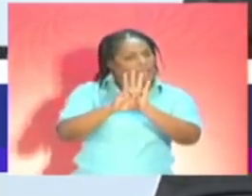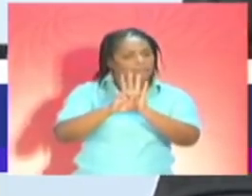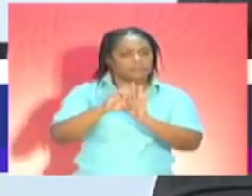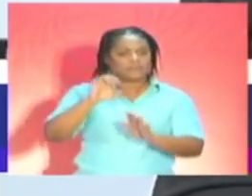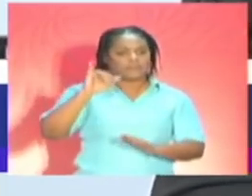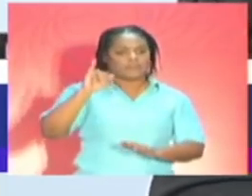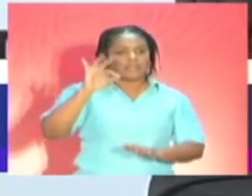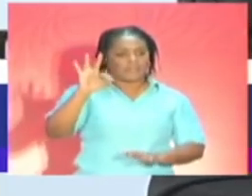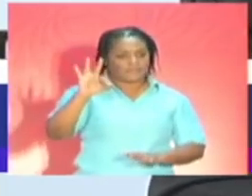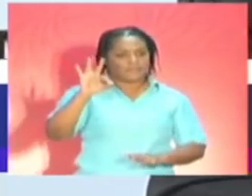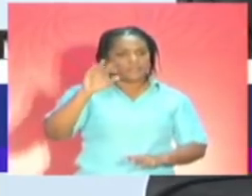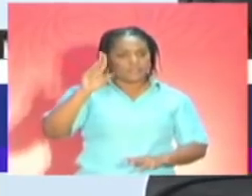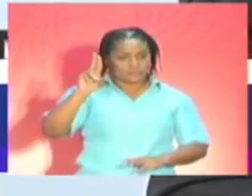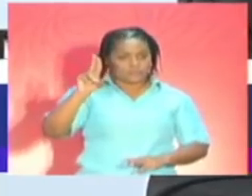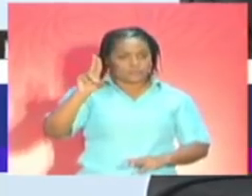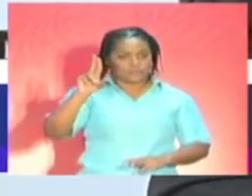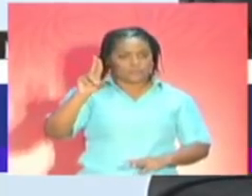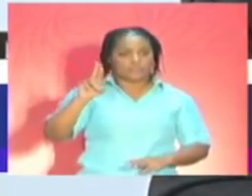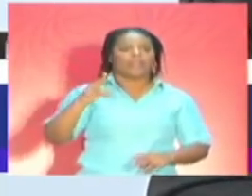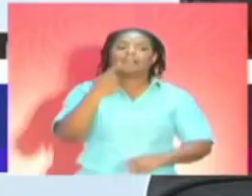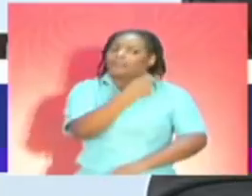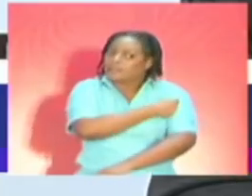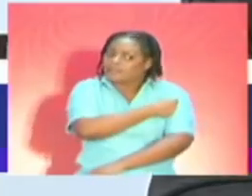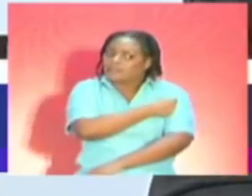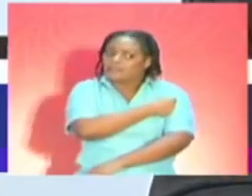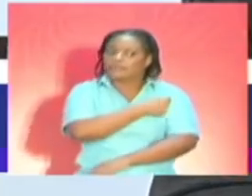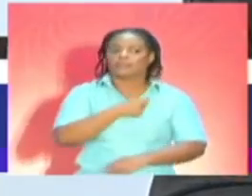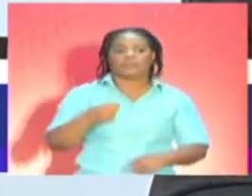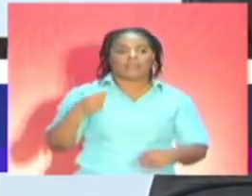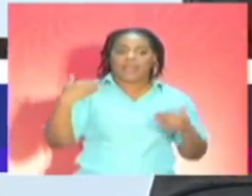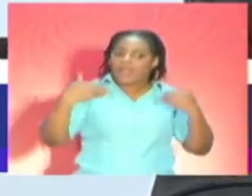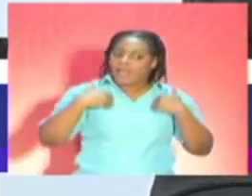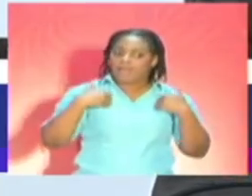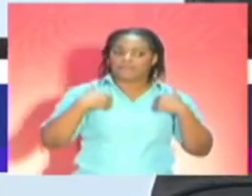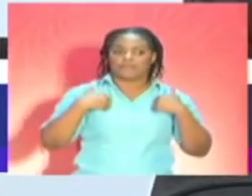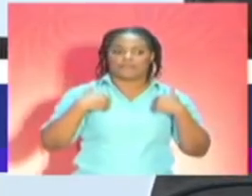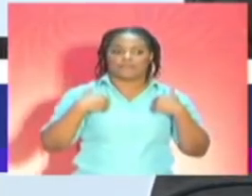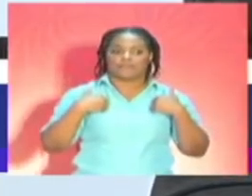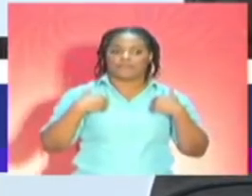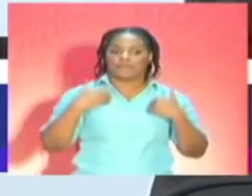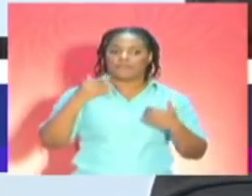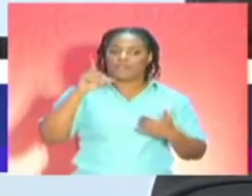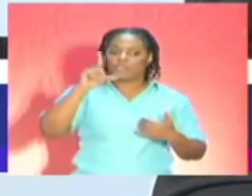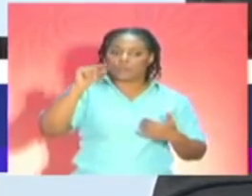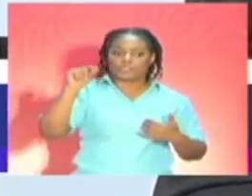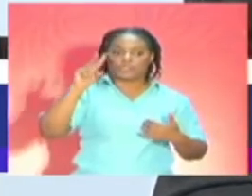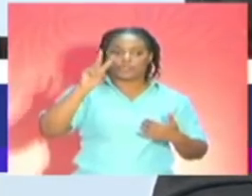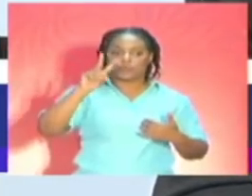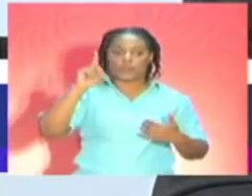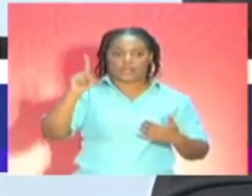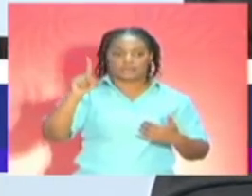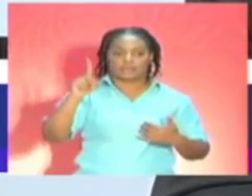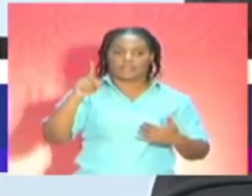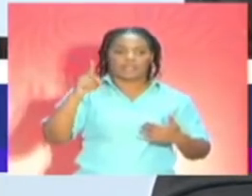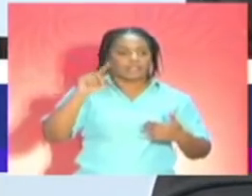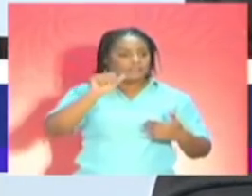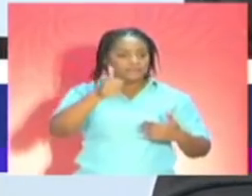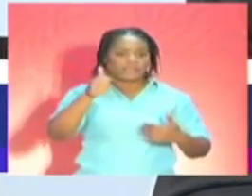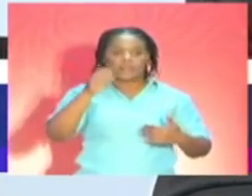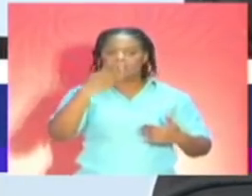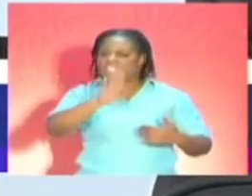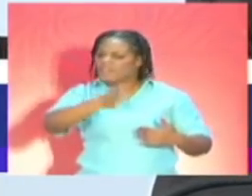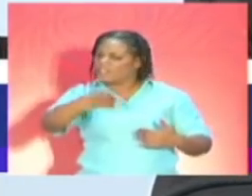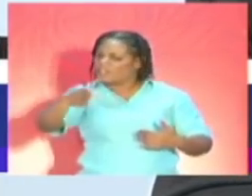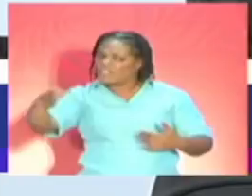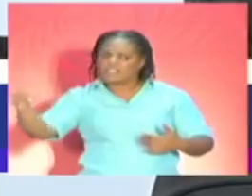we all commonly take and call the flu vaccine has, for the 2021 season, for example, 10 different types